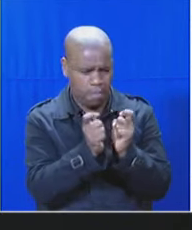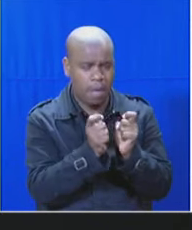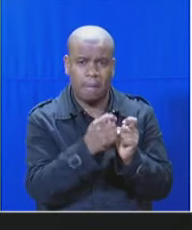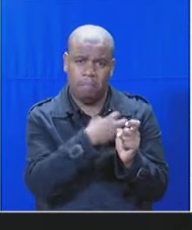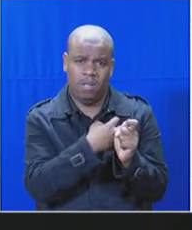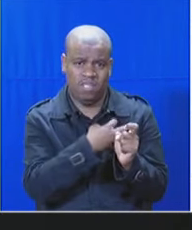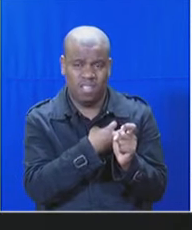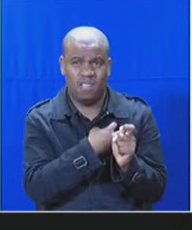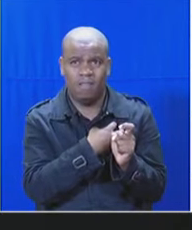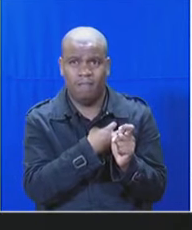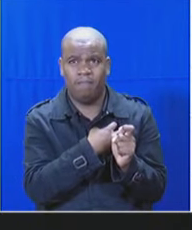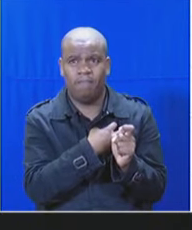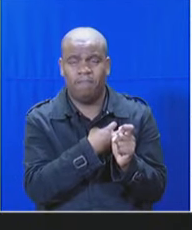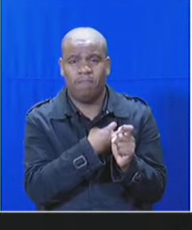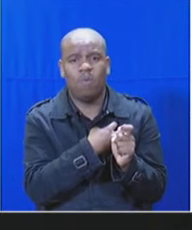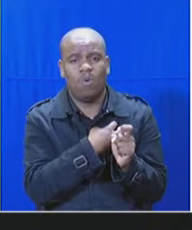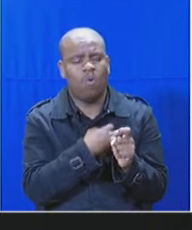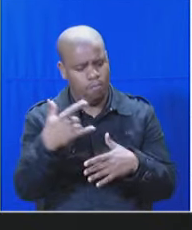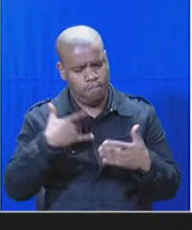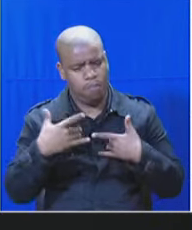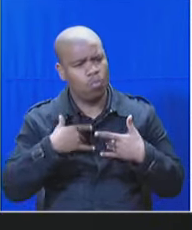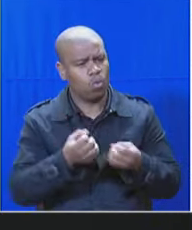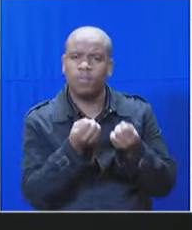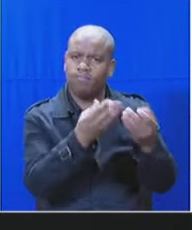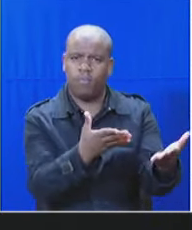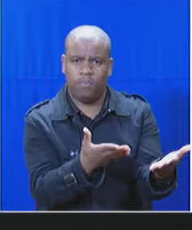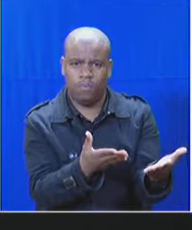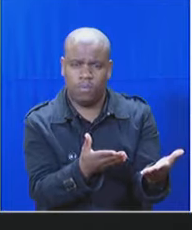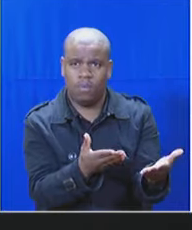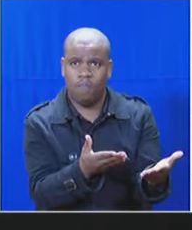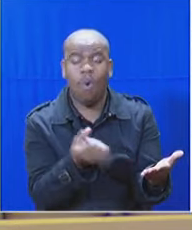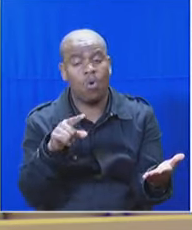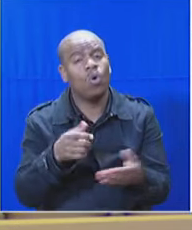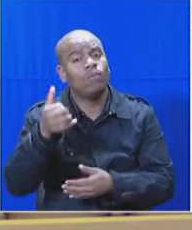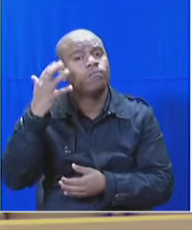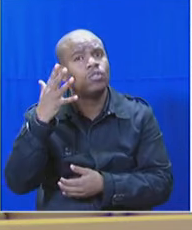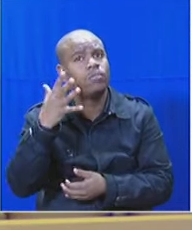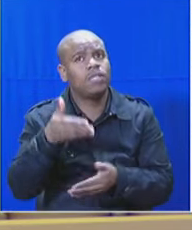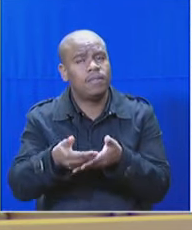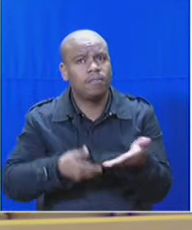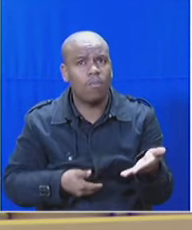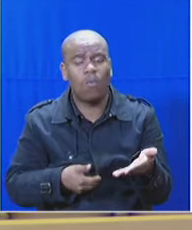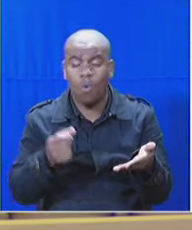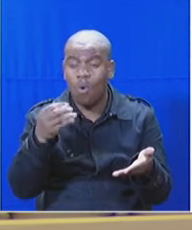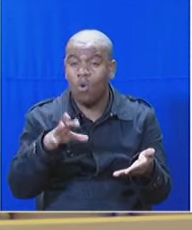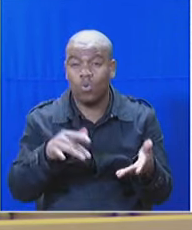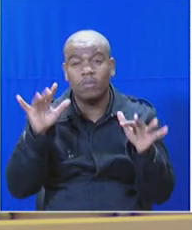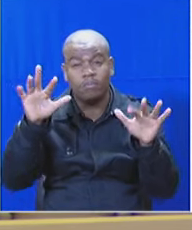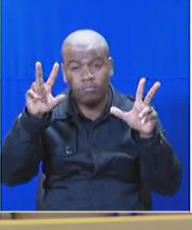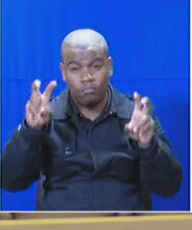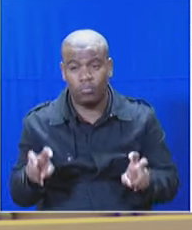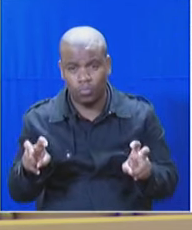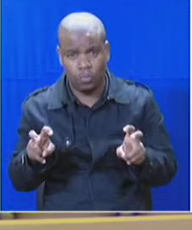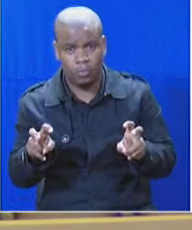deputy minister and bringing your point or your speech or your issues that you have gathered from